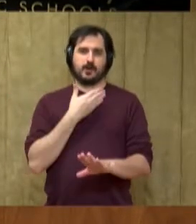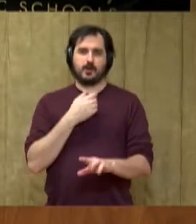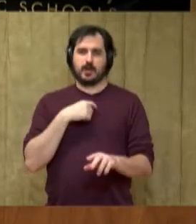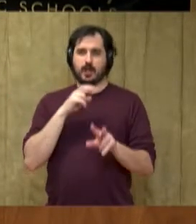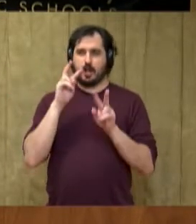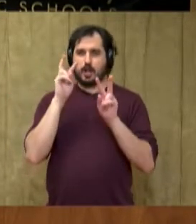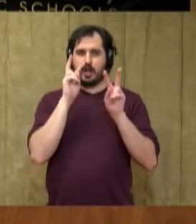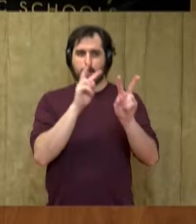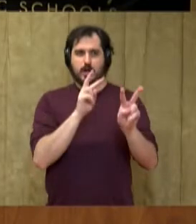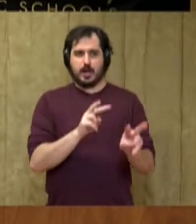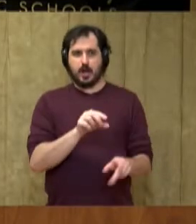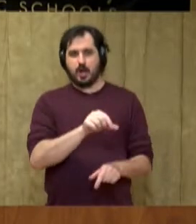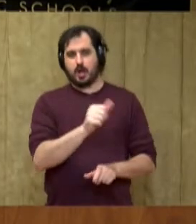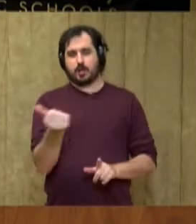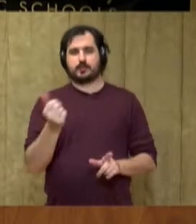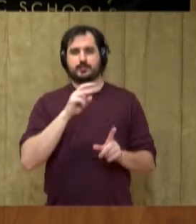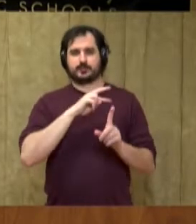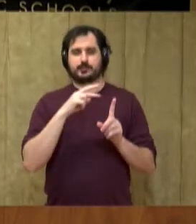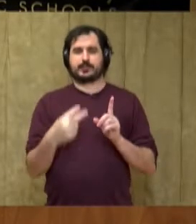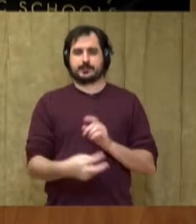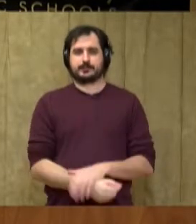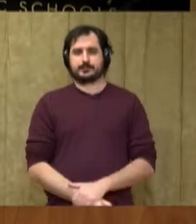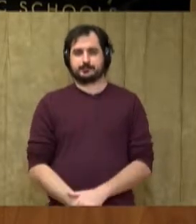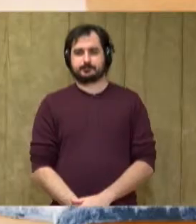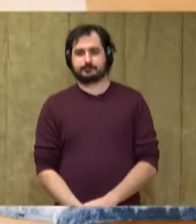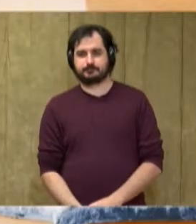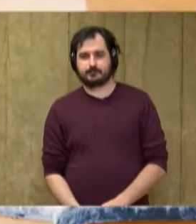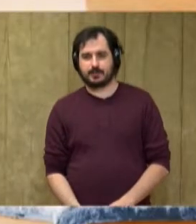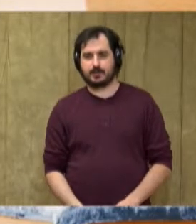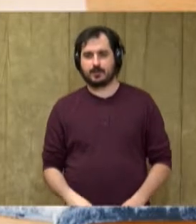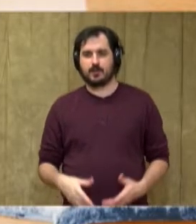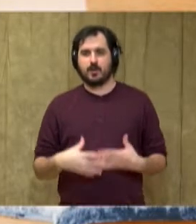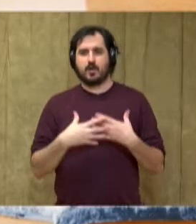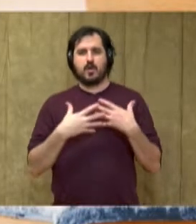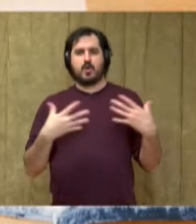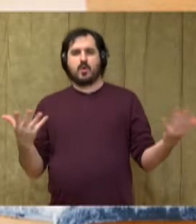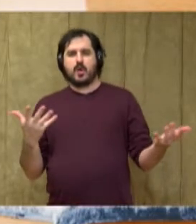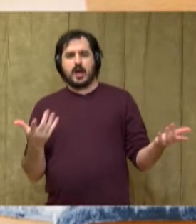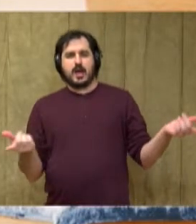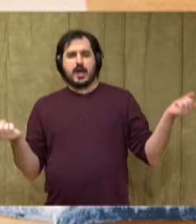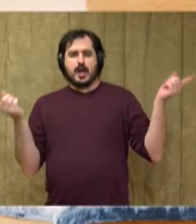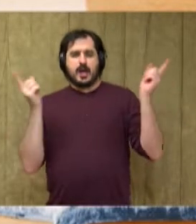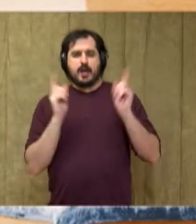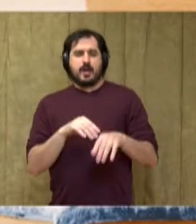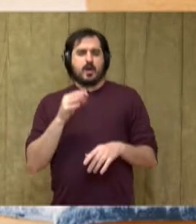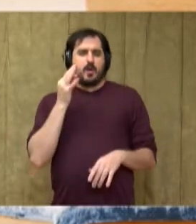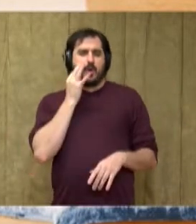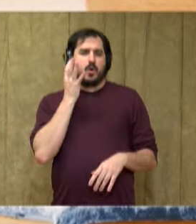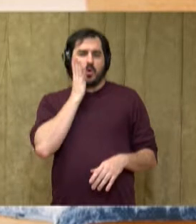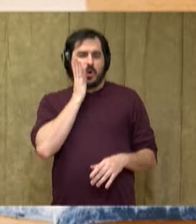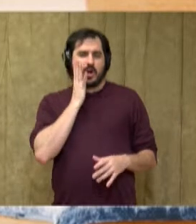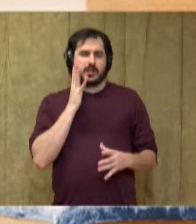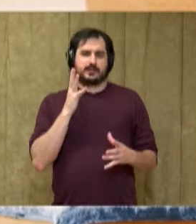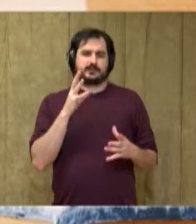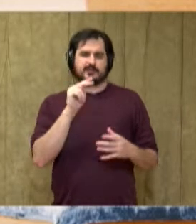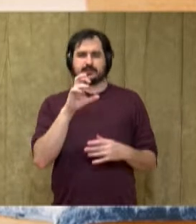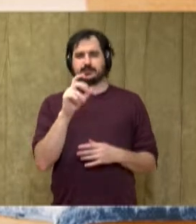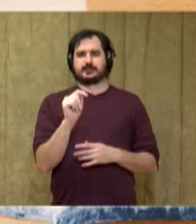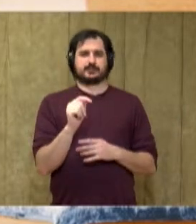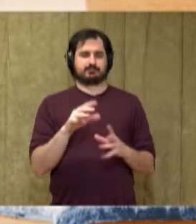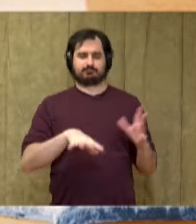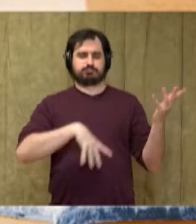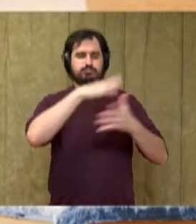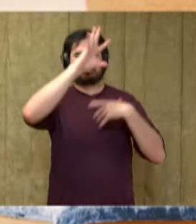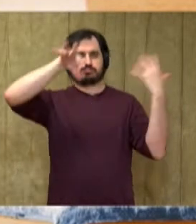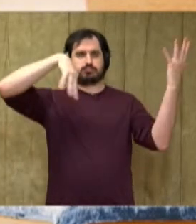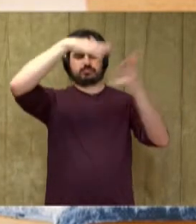others of their perspective. So what stirred up the hornet's nest in the first place? It all began